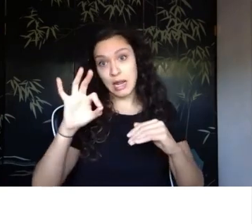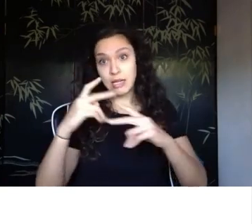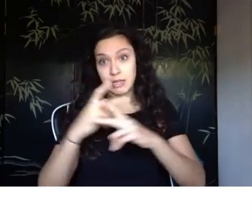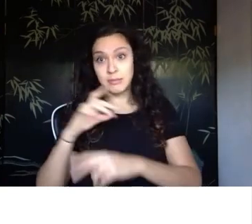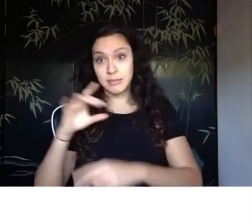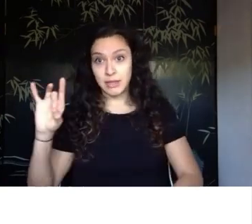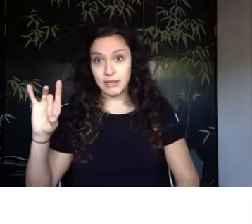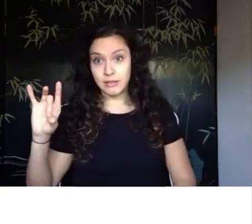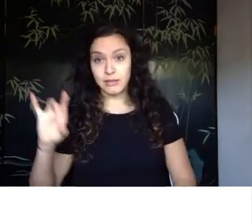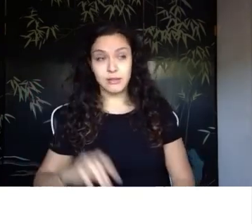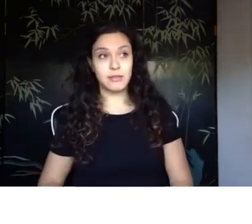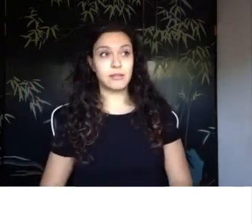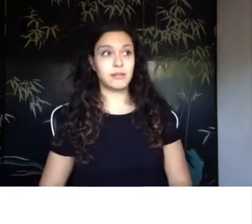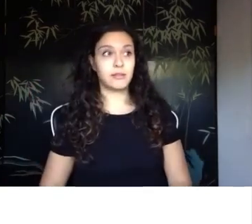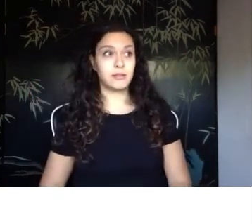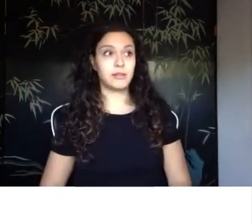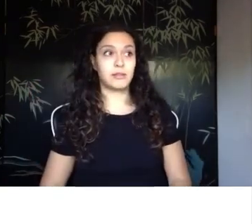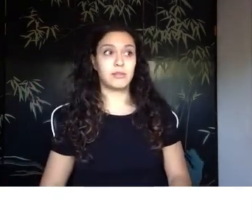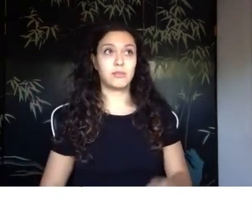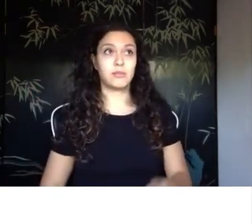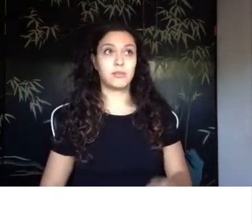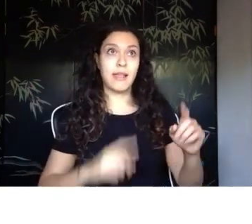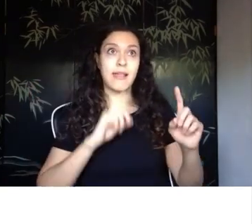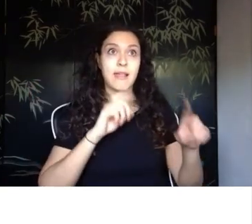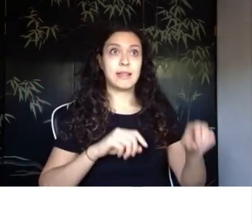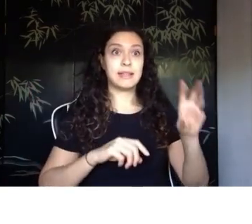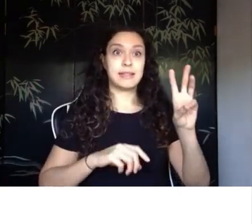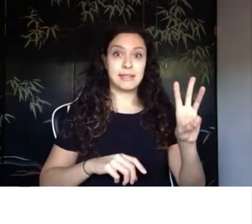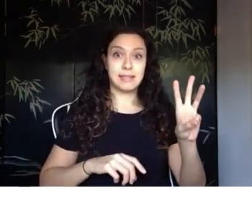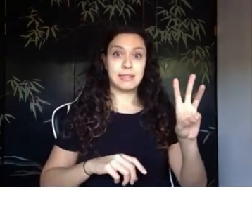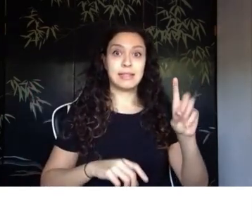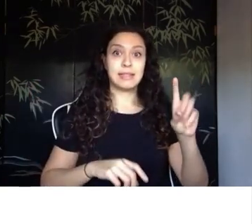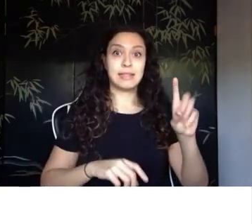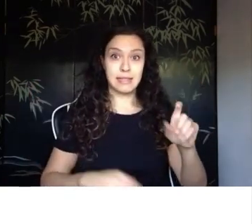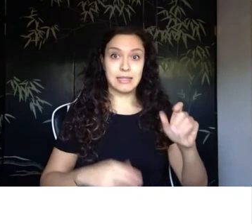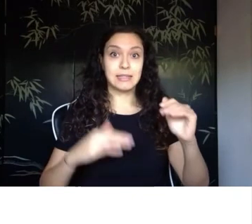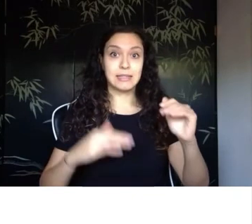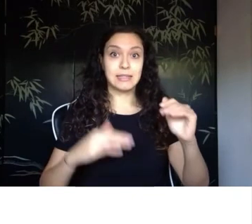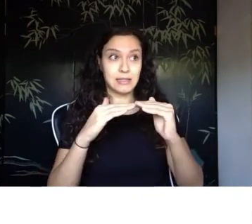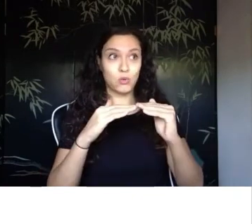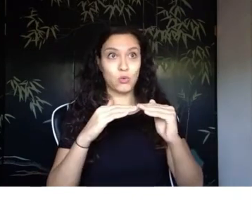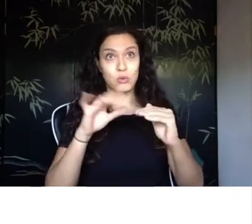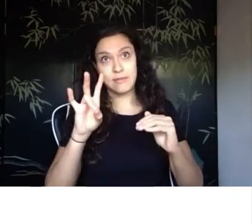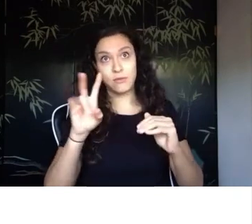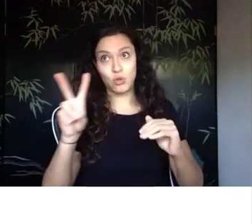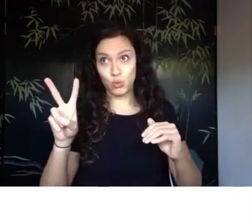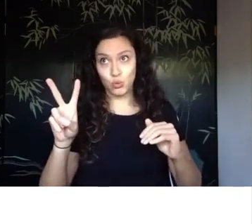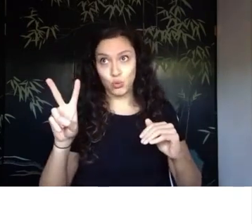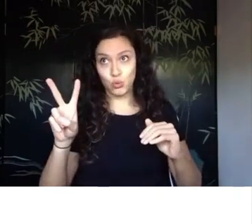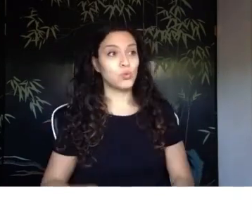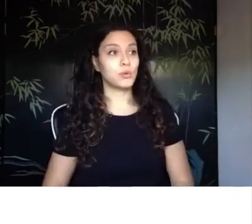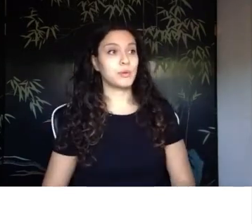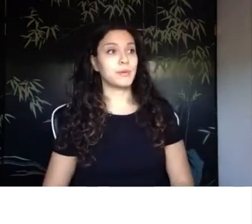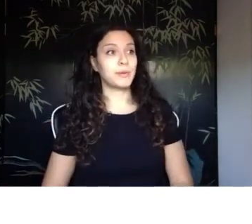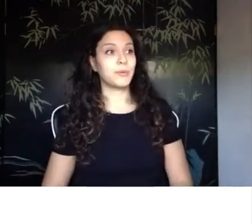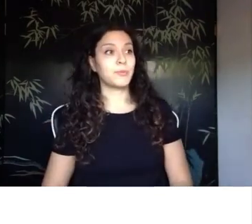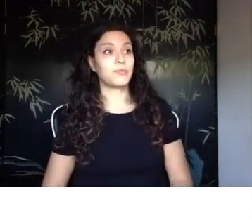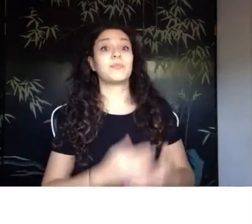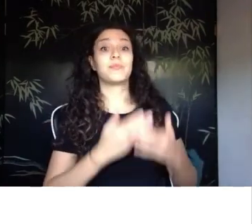x times 6. So x times 6 equals 9 times 8. And that would have been